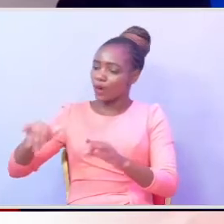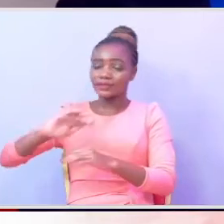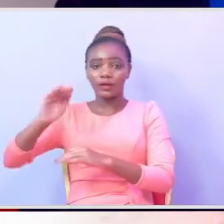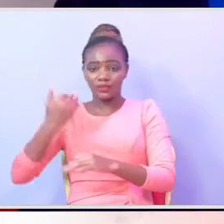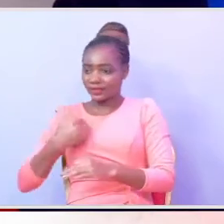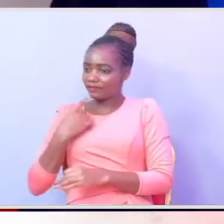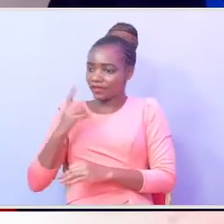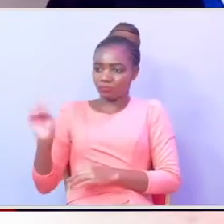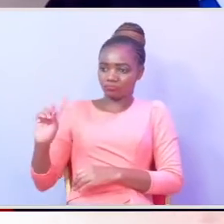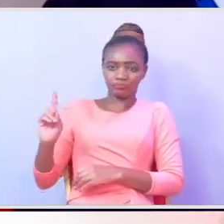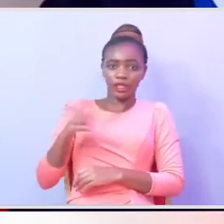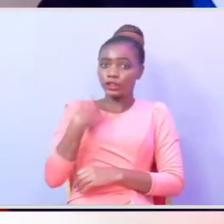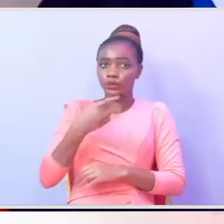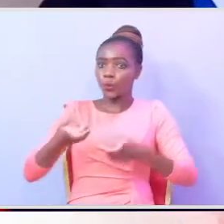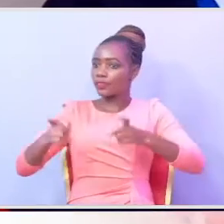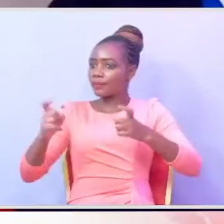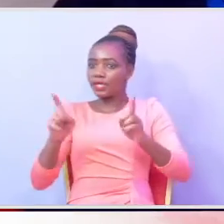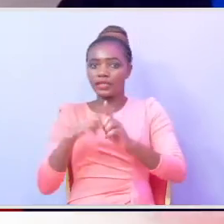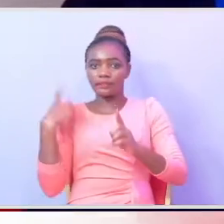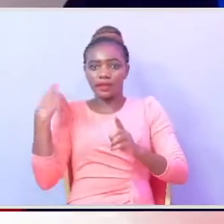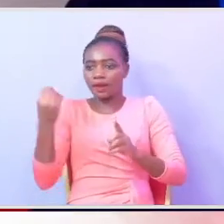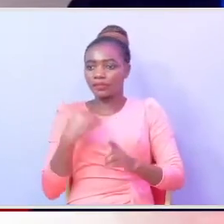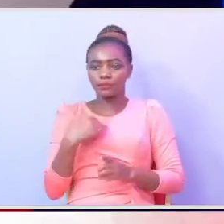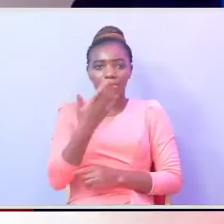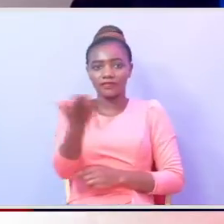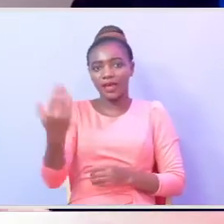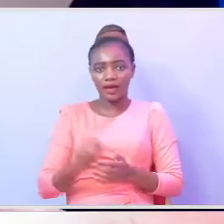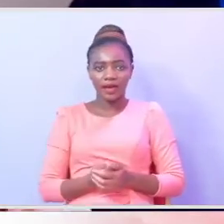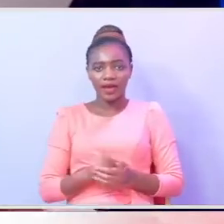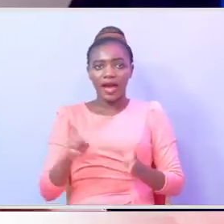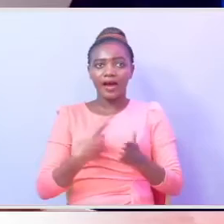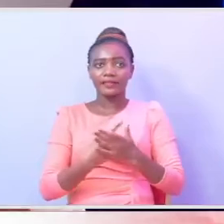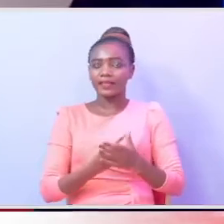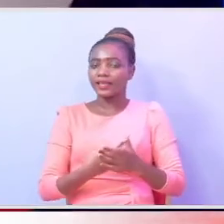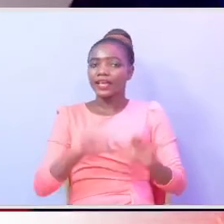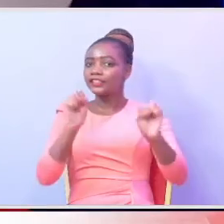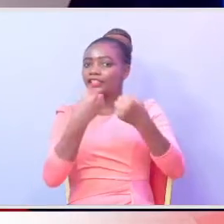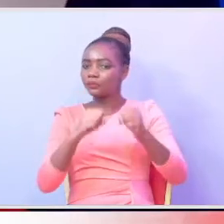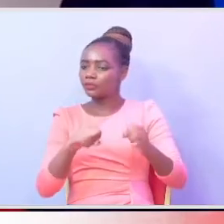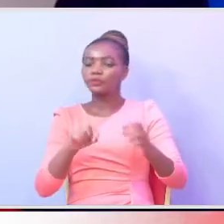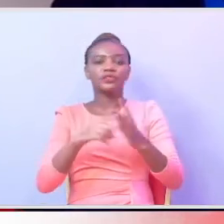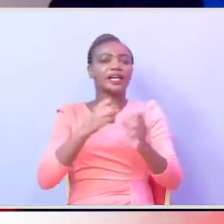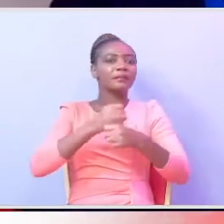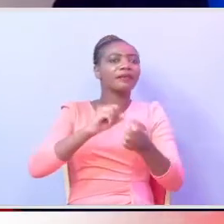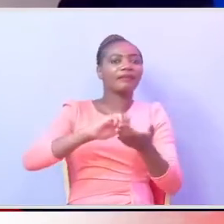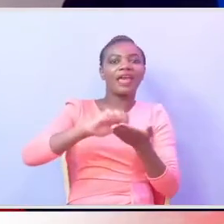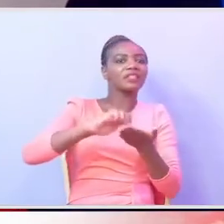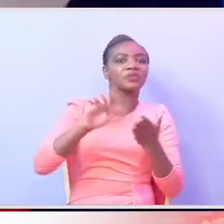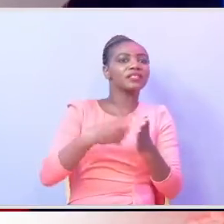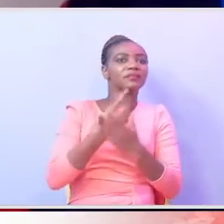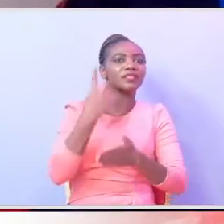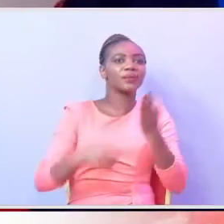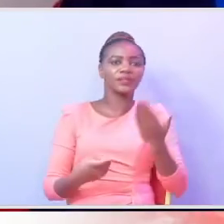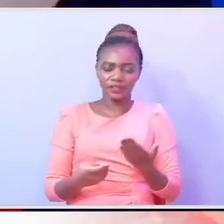nasema, it is the statistics that are there. And you can't start making excuses and saying that, oh, in